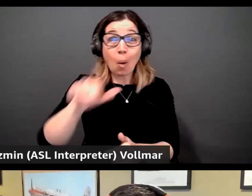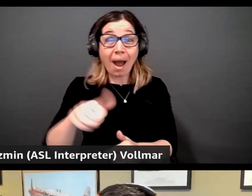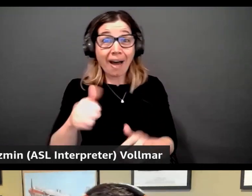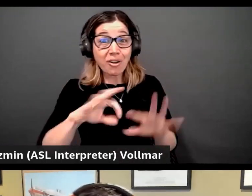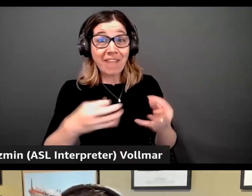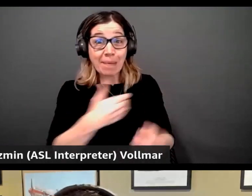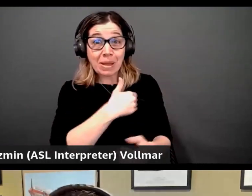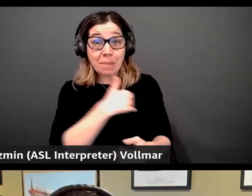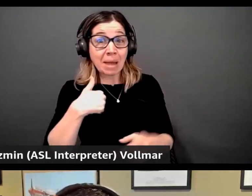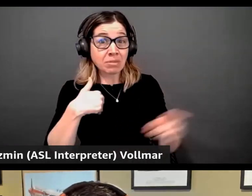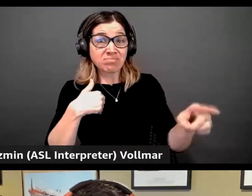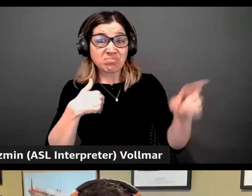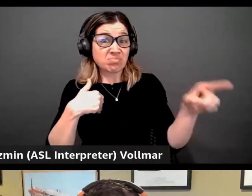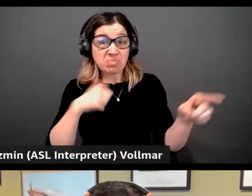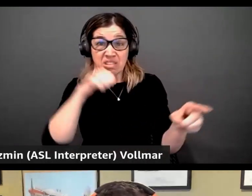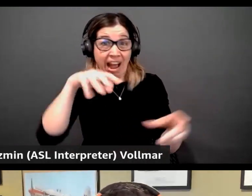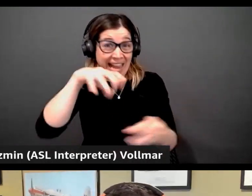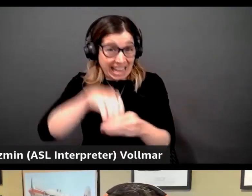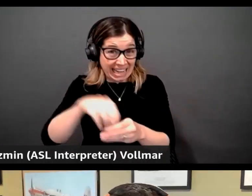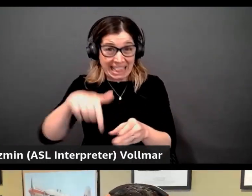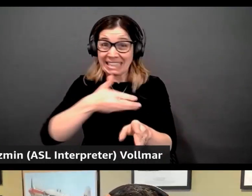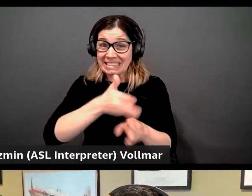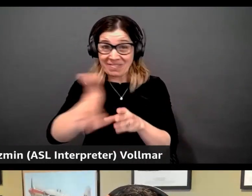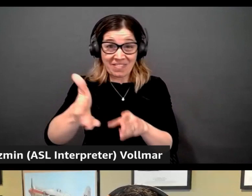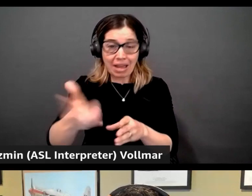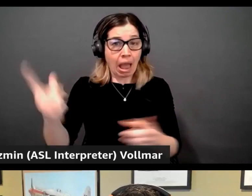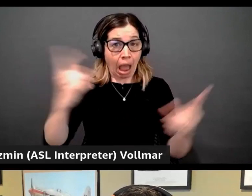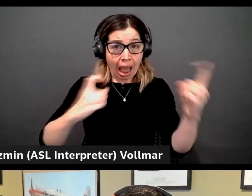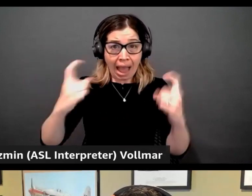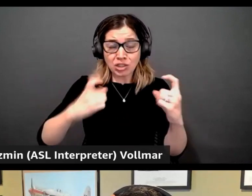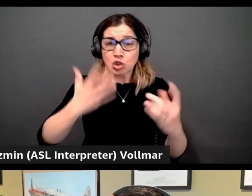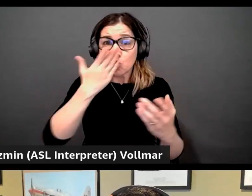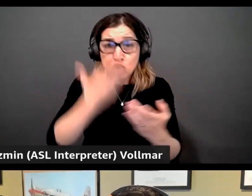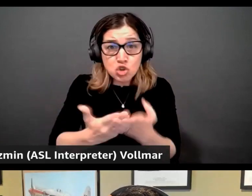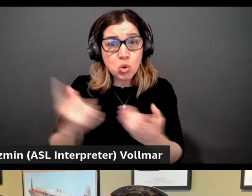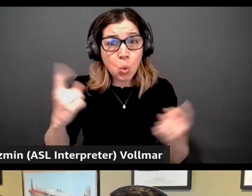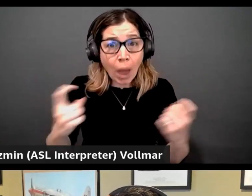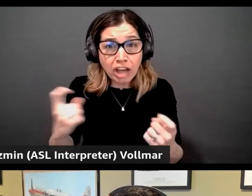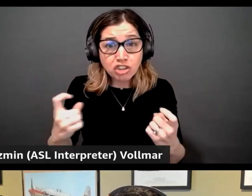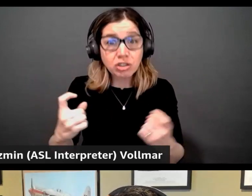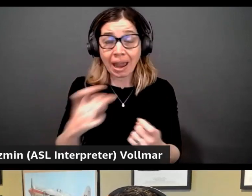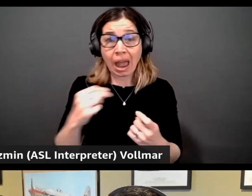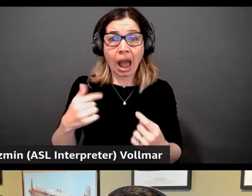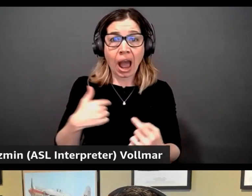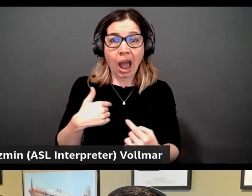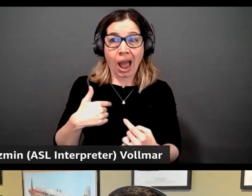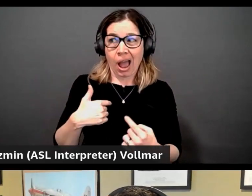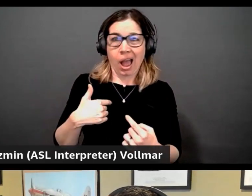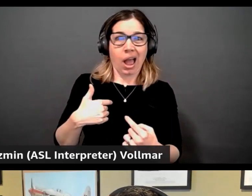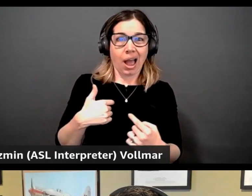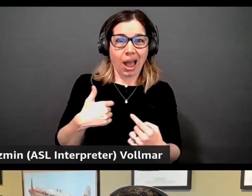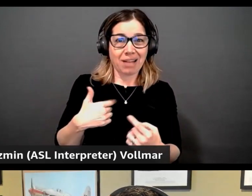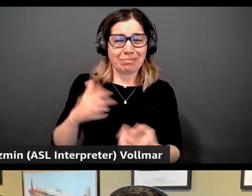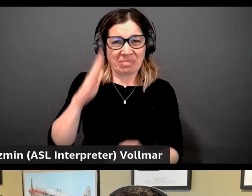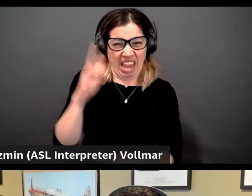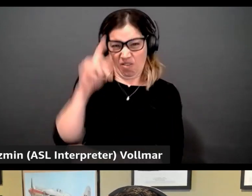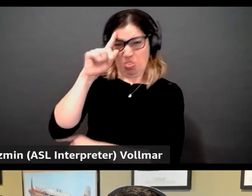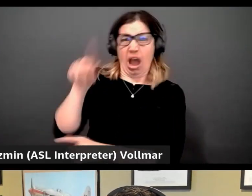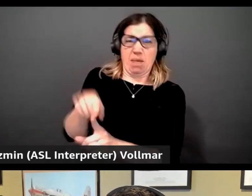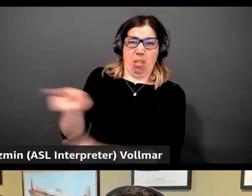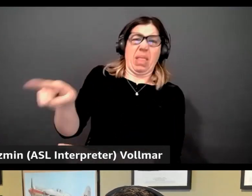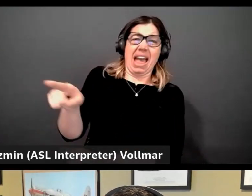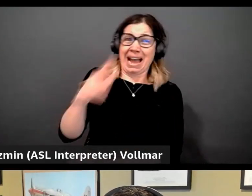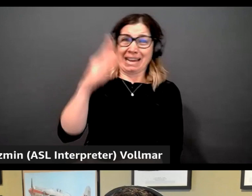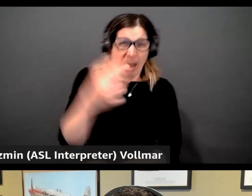are not in this field, and they ask very good questions, and you find yourself, oh, really, I never thought about it like that. That's